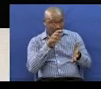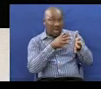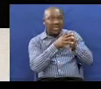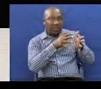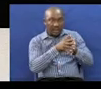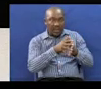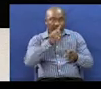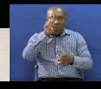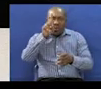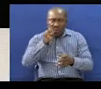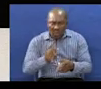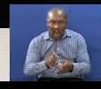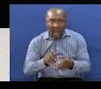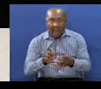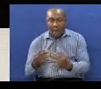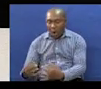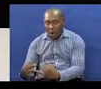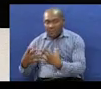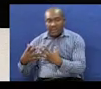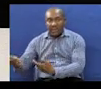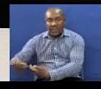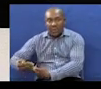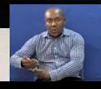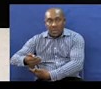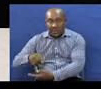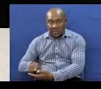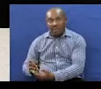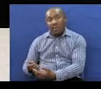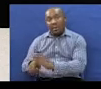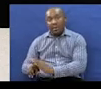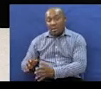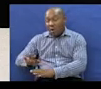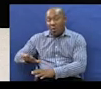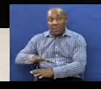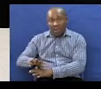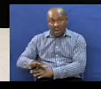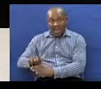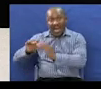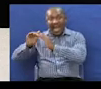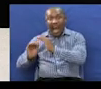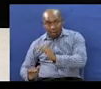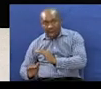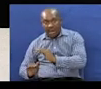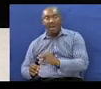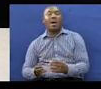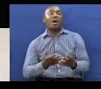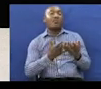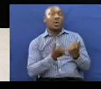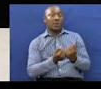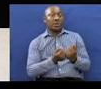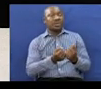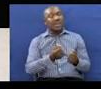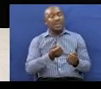explains why oxygen gas is collected by downward displacement of water. The answer is